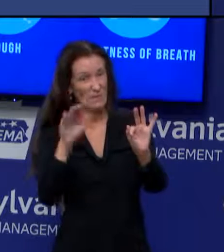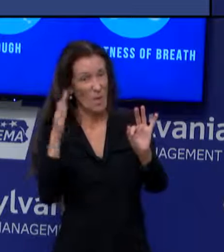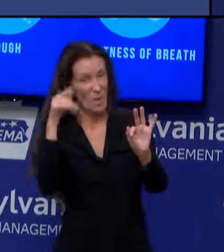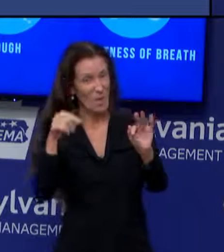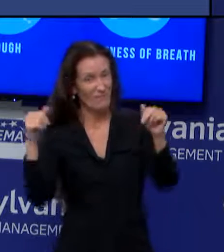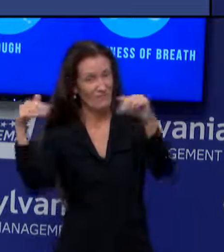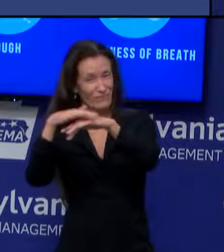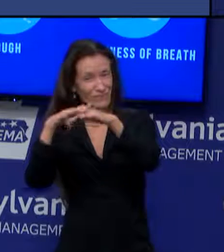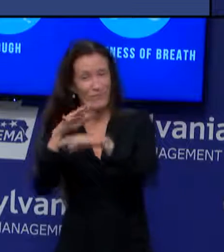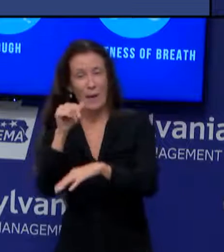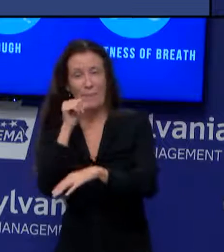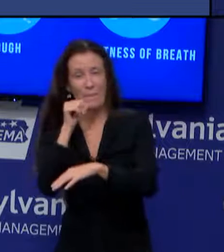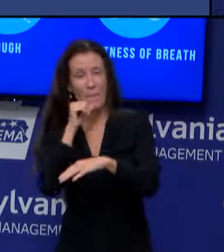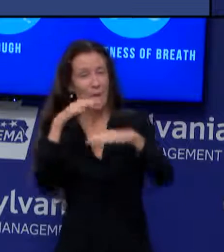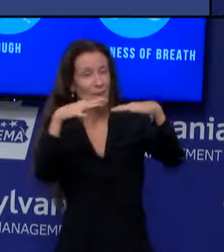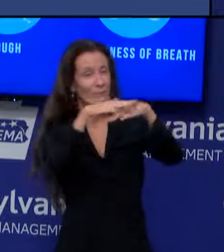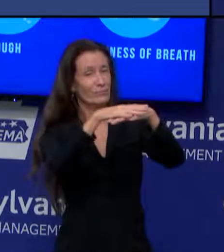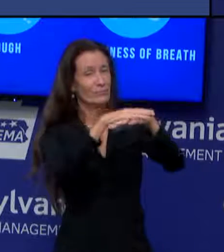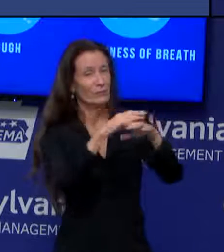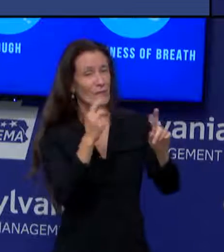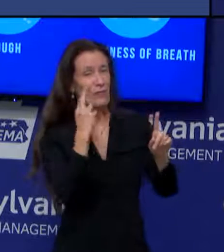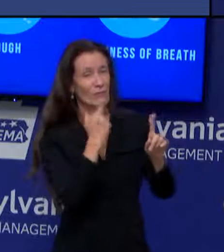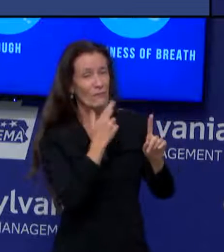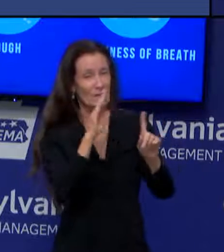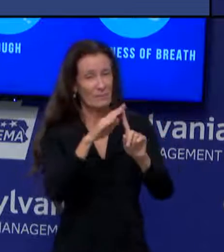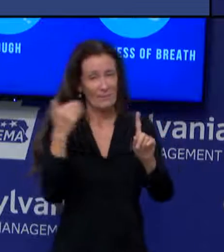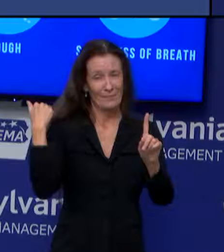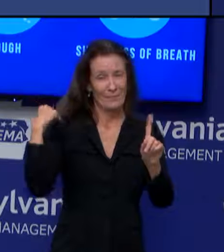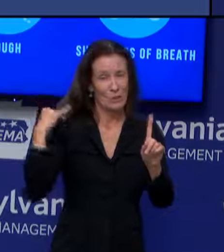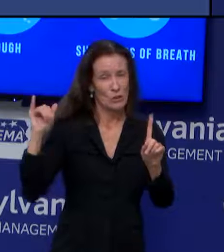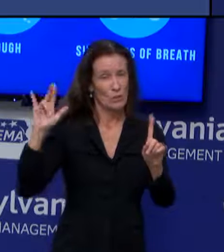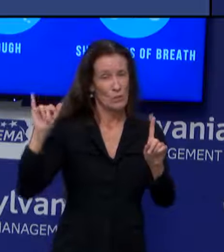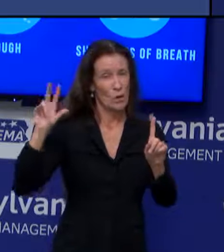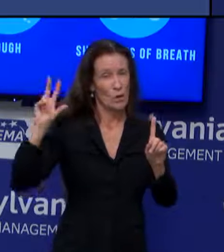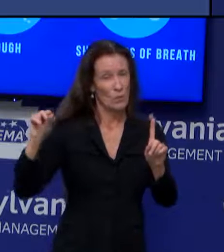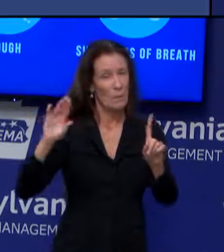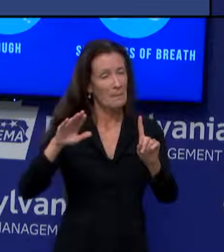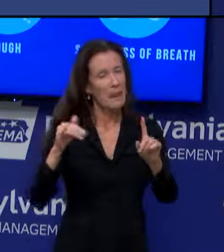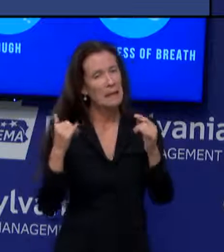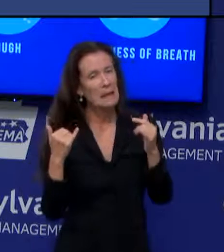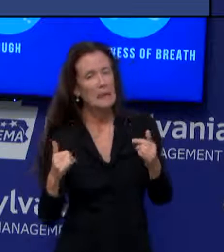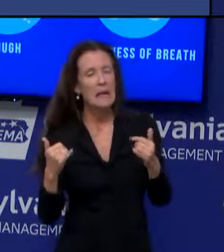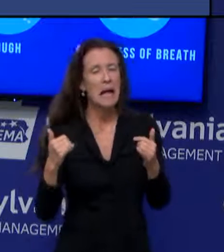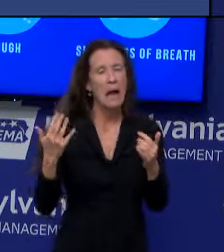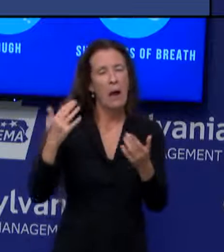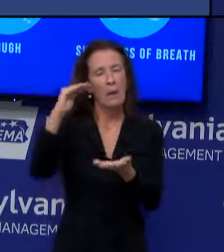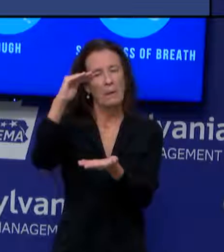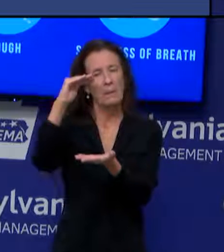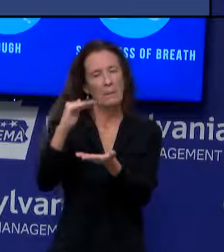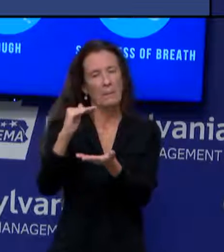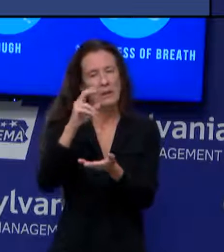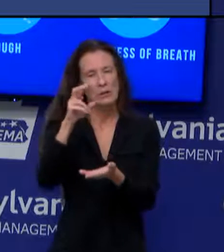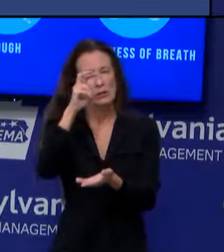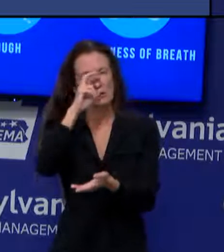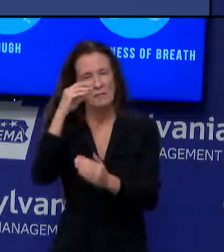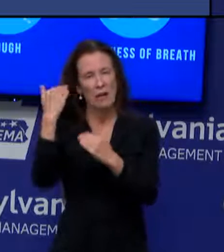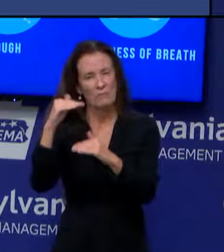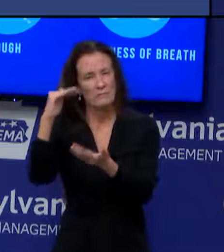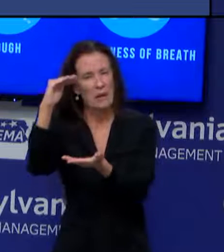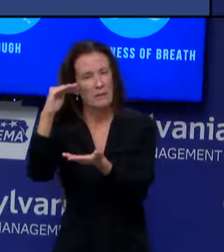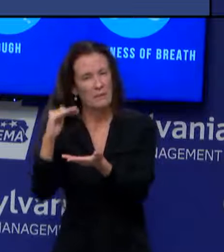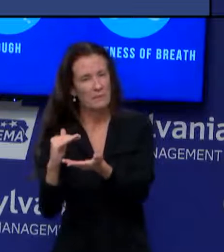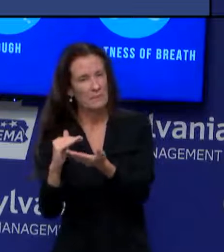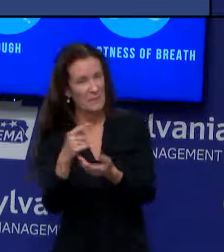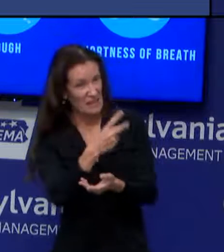Since that July order, I know some restrictions have been eased a little bit, but since that July order, have you seen the number of cases in that age group go down, or are you